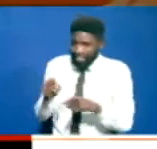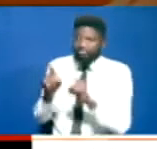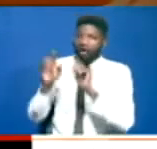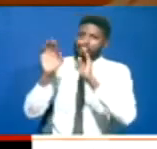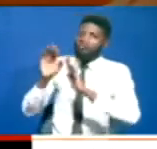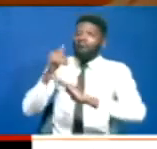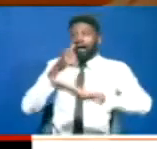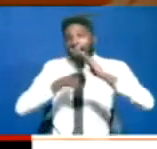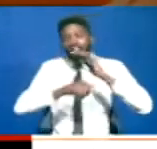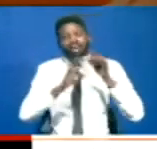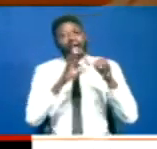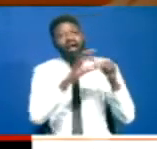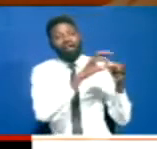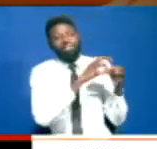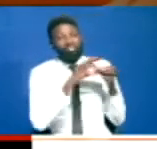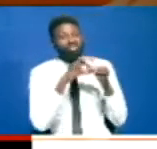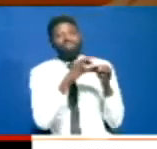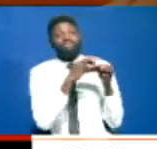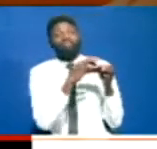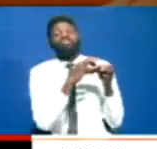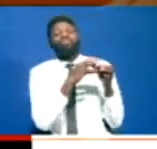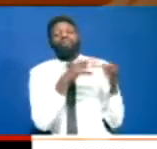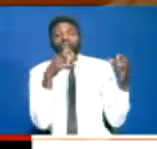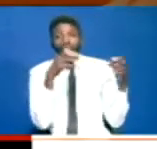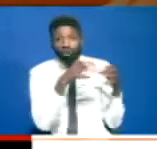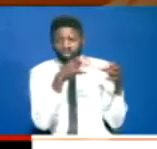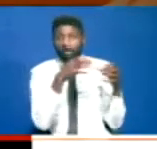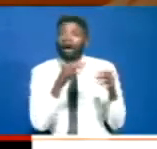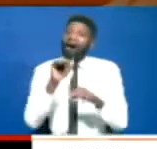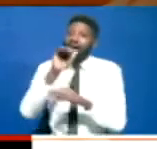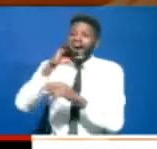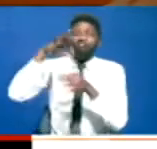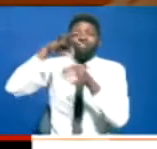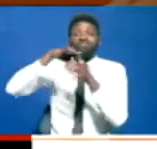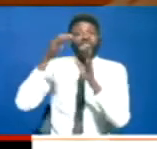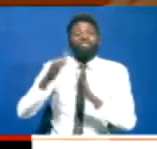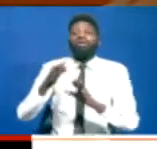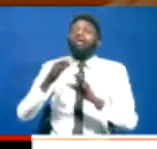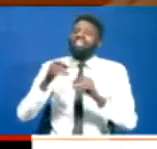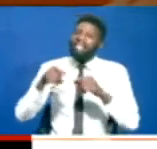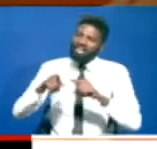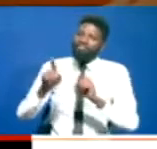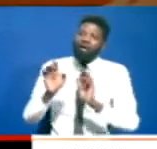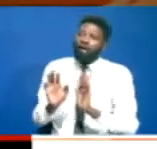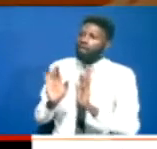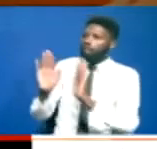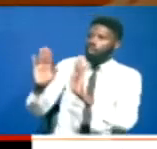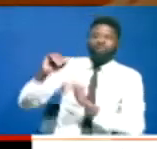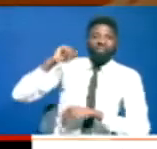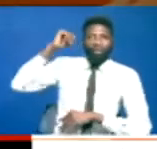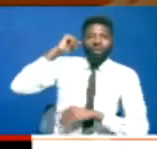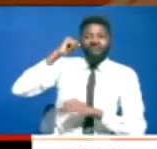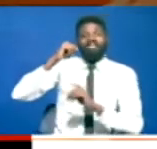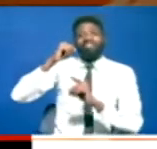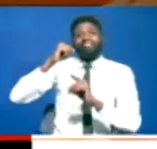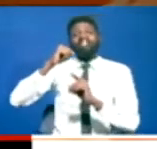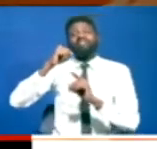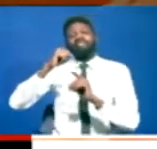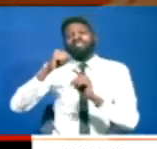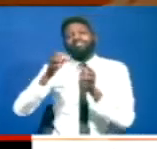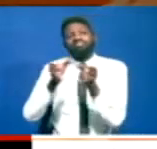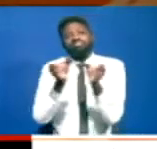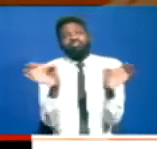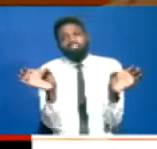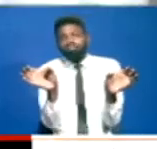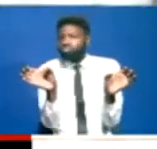Kenya coalition party, further urged voters to desist divisive politics and maintain peace during the electioneering